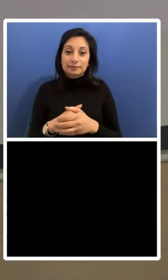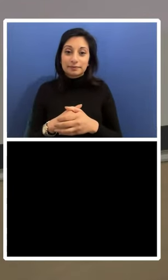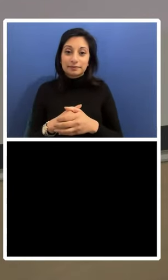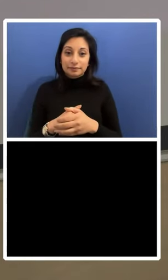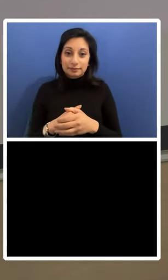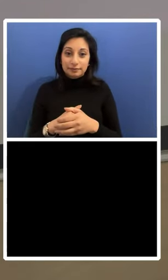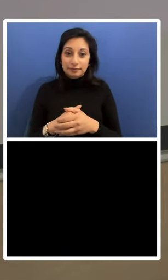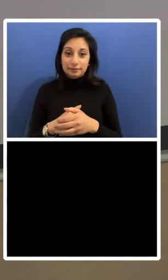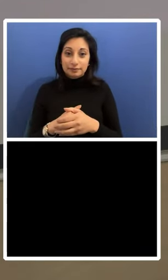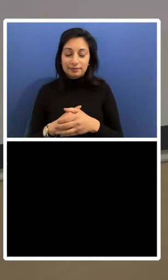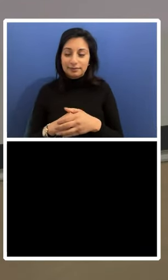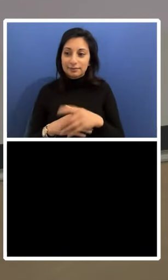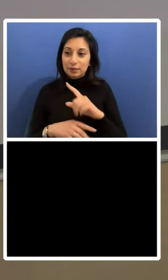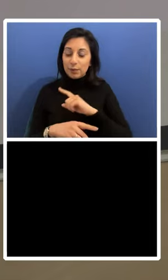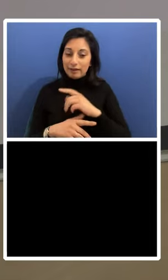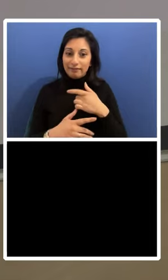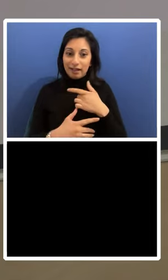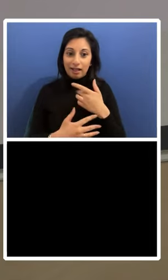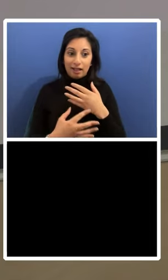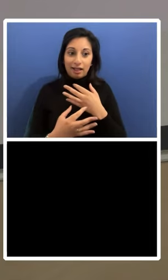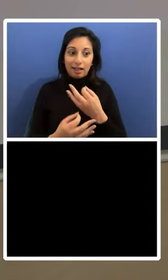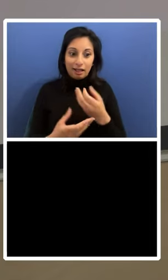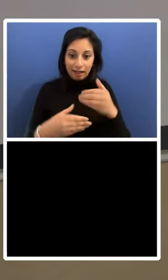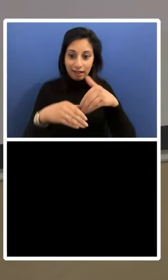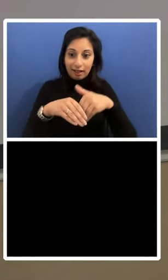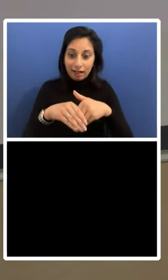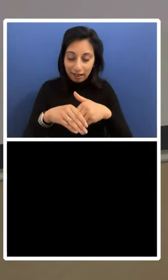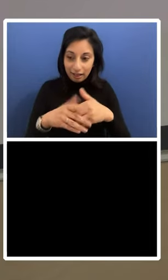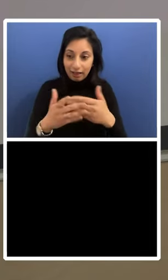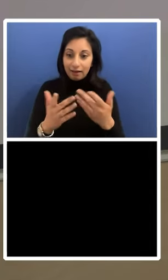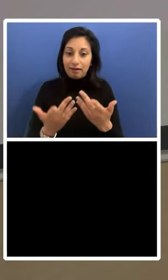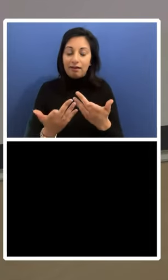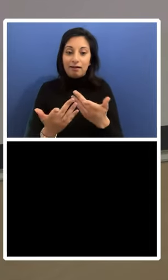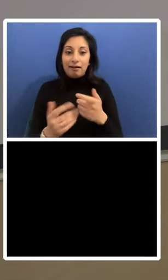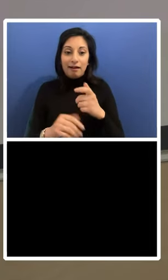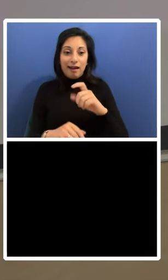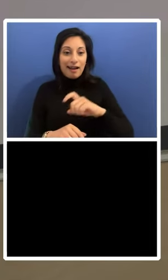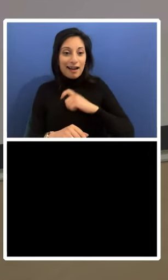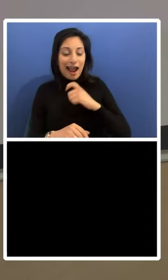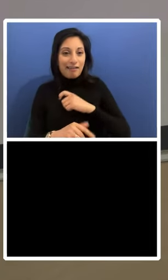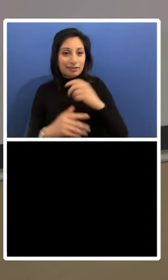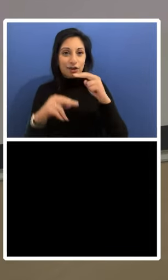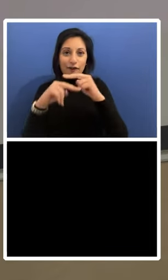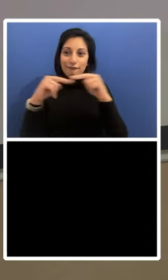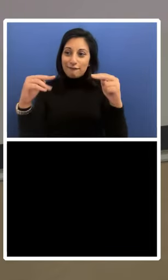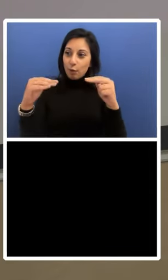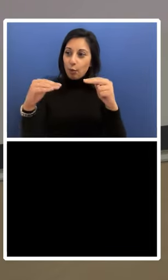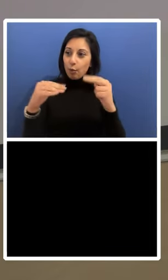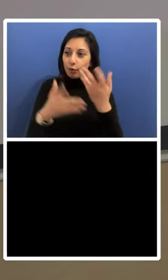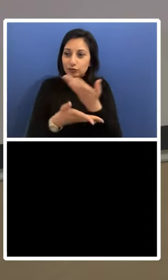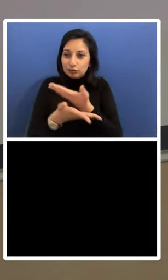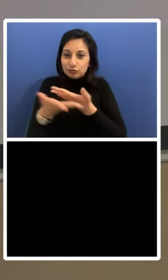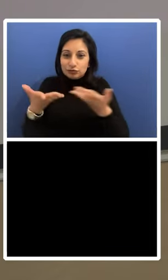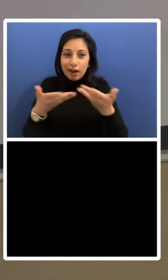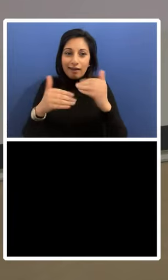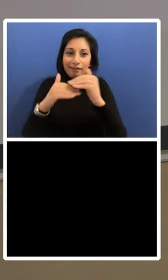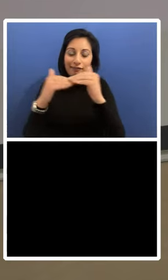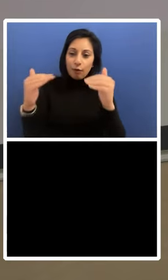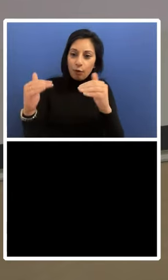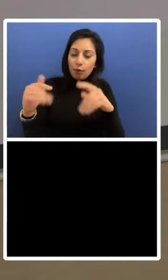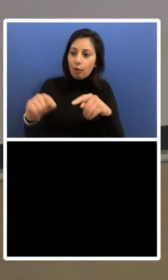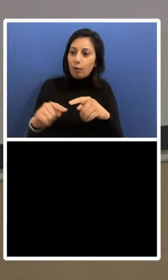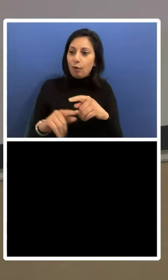reasons why it's so immersive is the characters, right? Yeah. The characters on that floor are wild. They're either completely unhinged